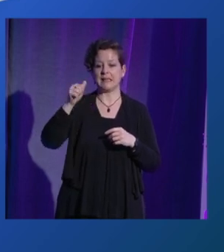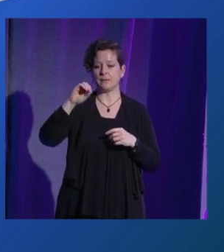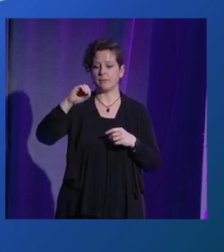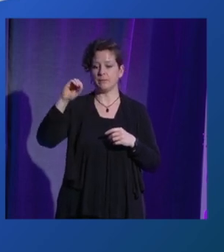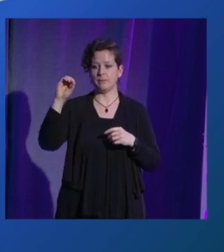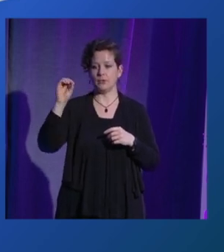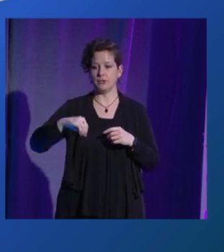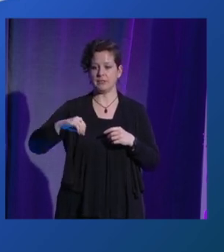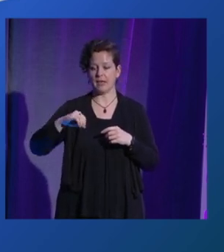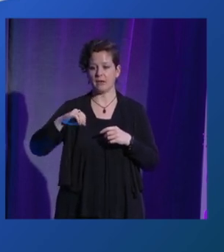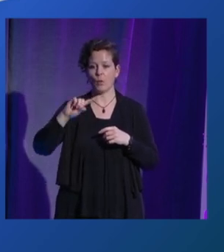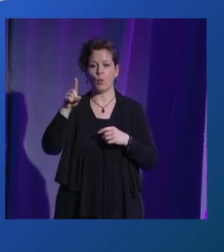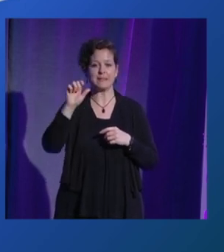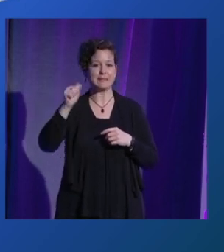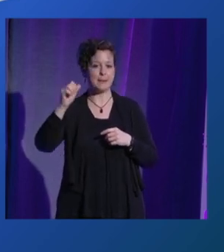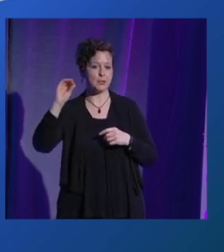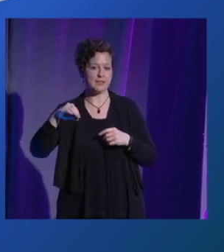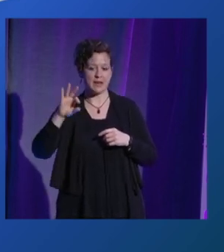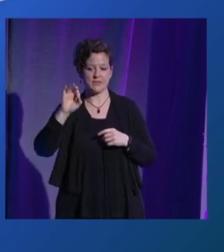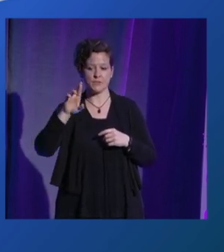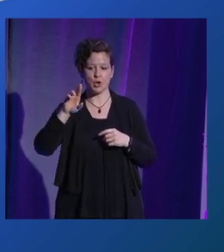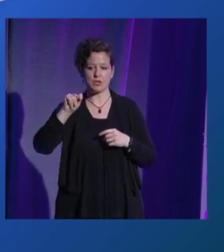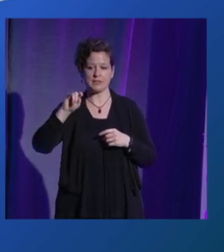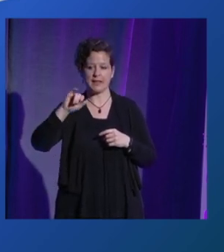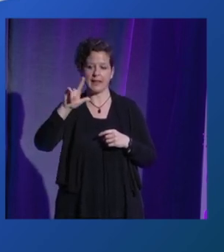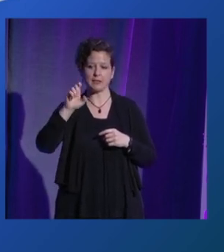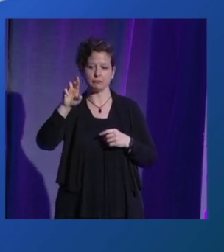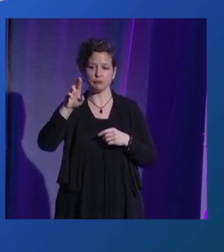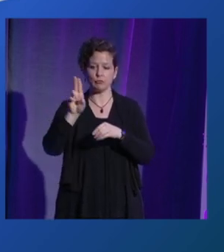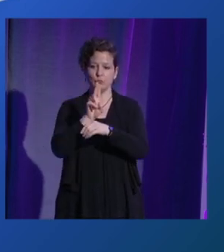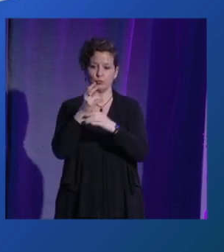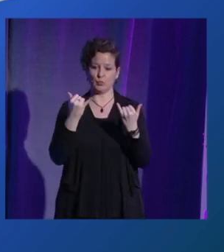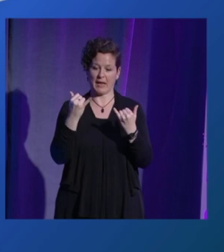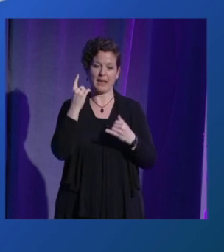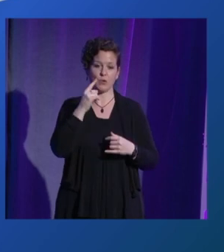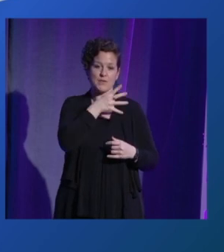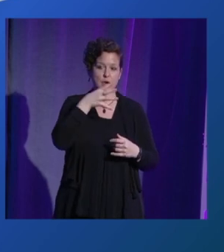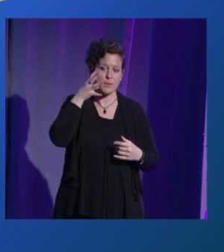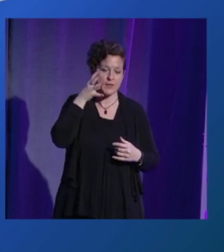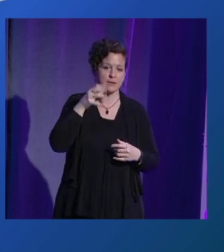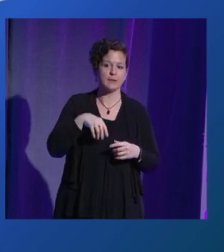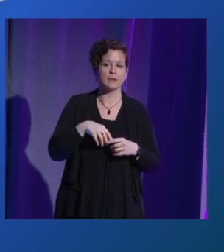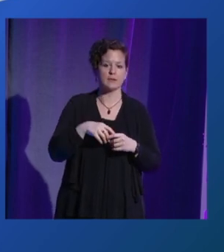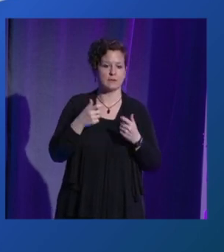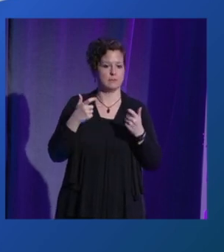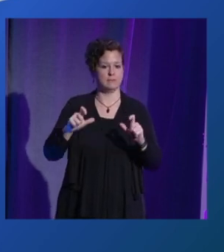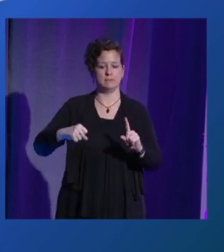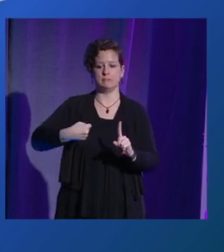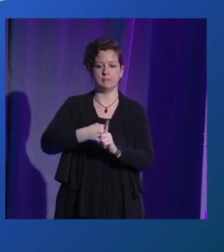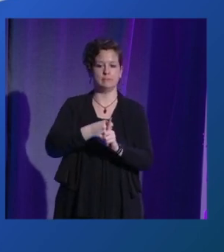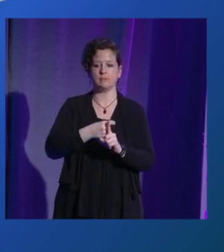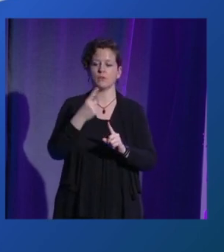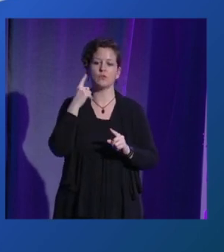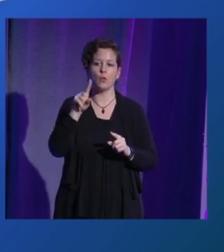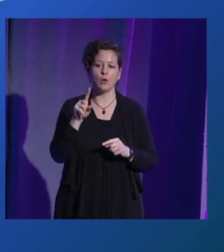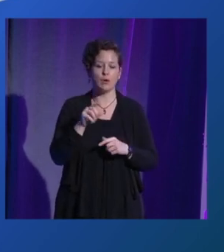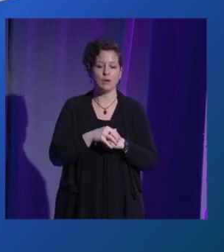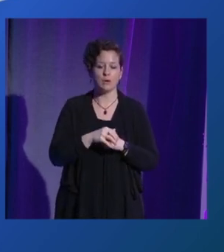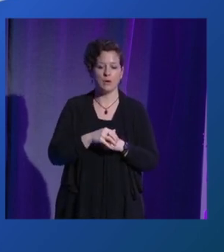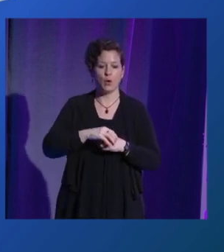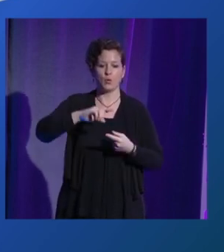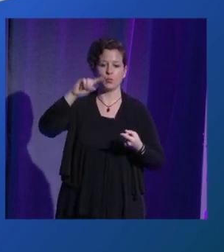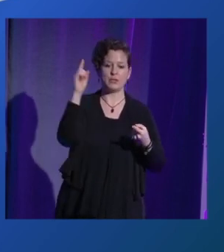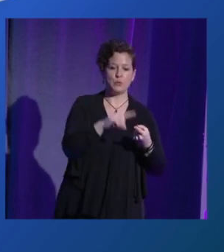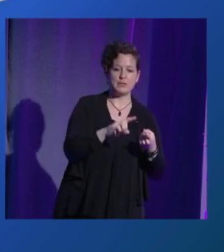fertilizer used in in in farming today that has huge impact for reducing uh